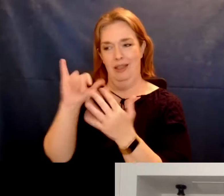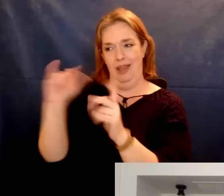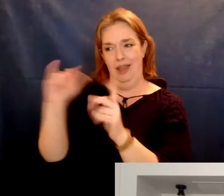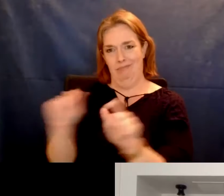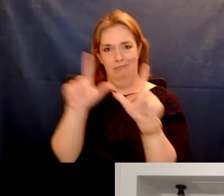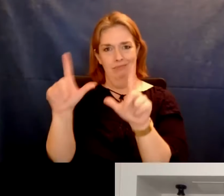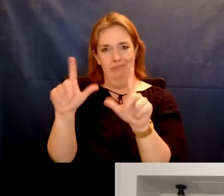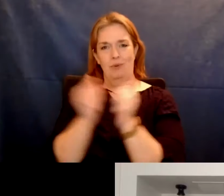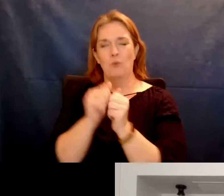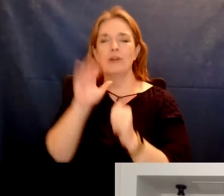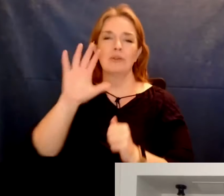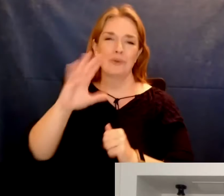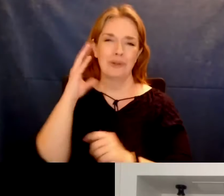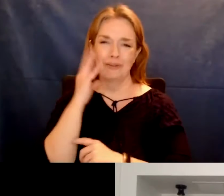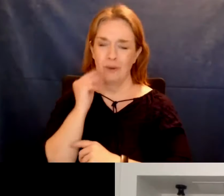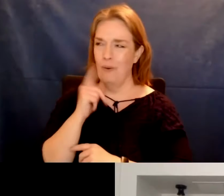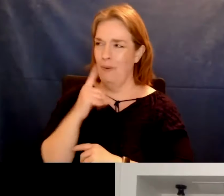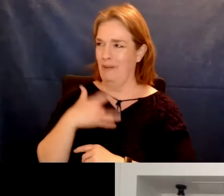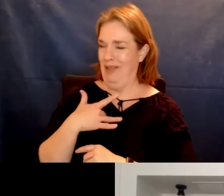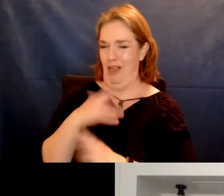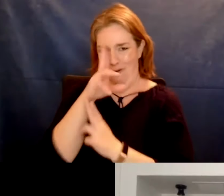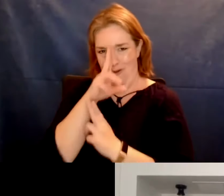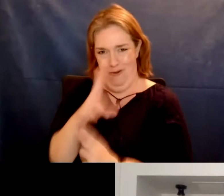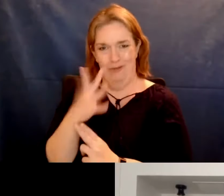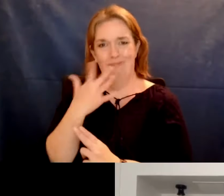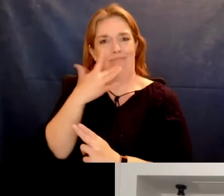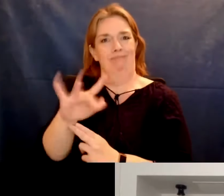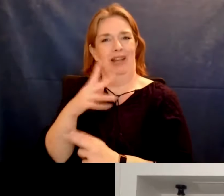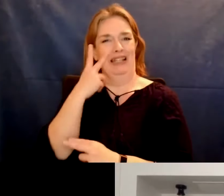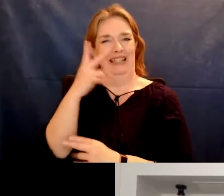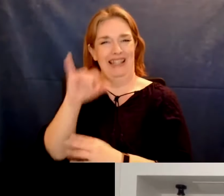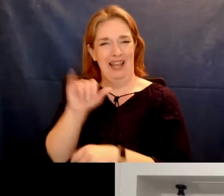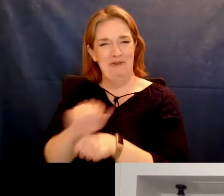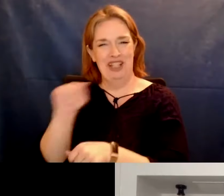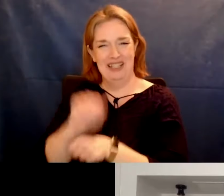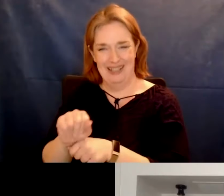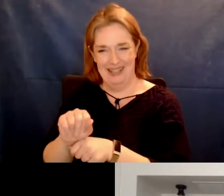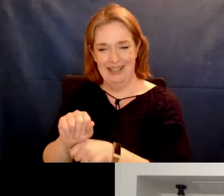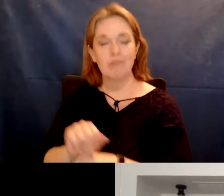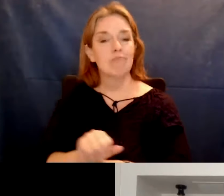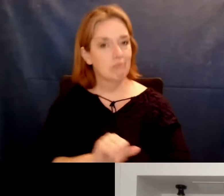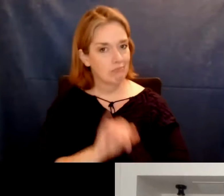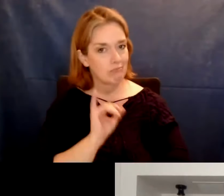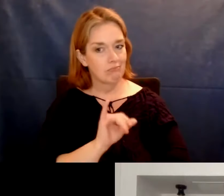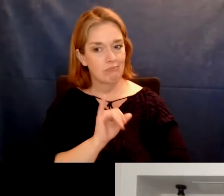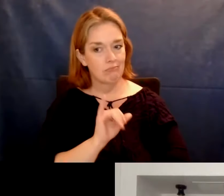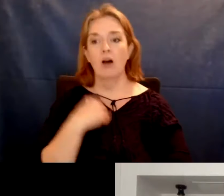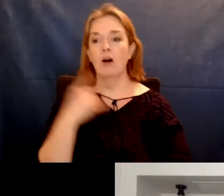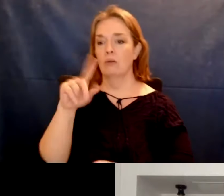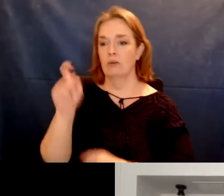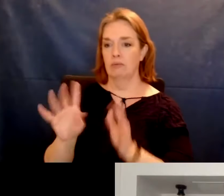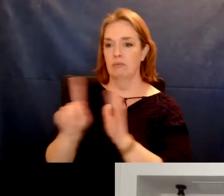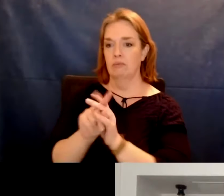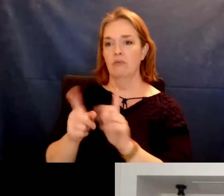like it's a privilege to be able to see that. Yeah. All right, we do have a question from Katie